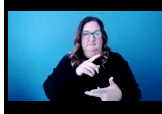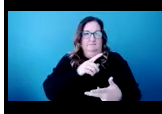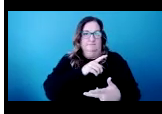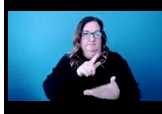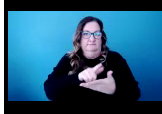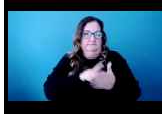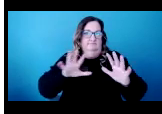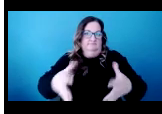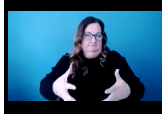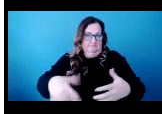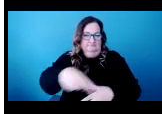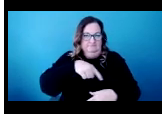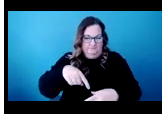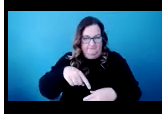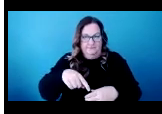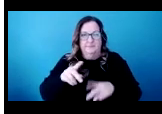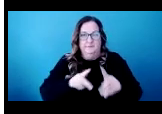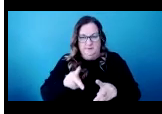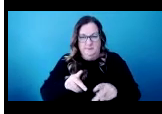Okay, Mary, this is you.